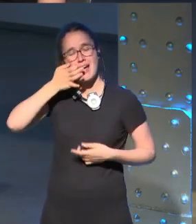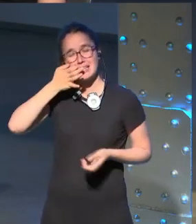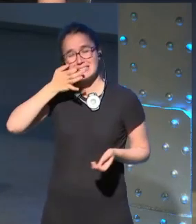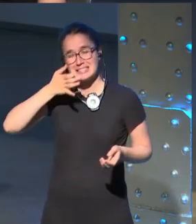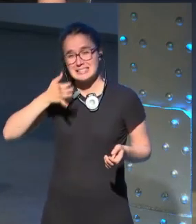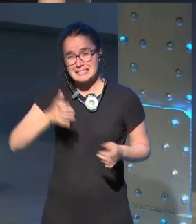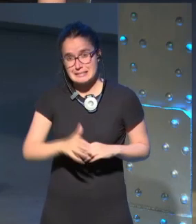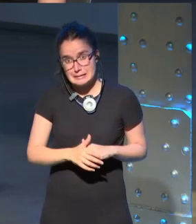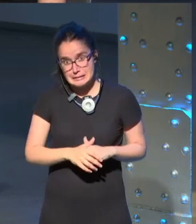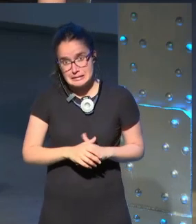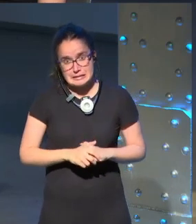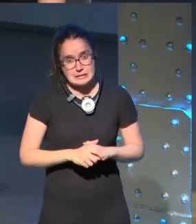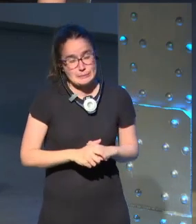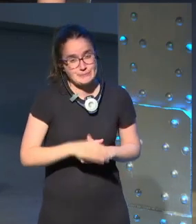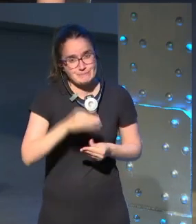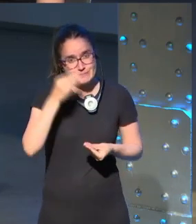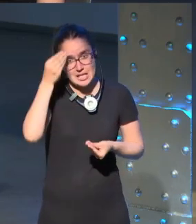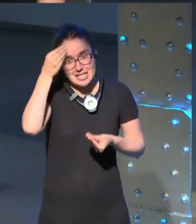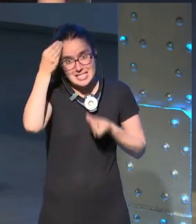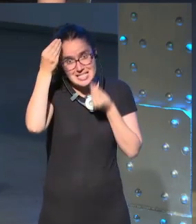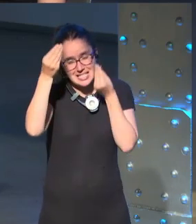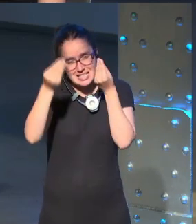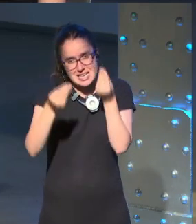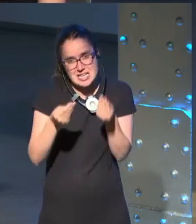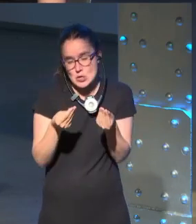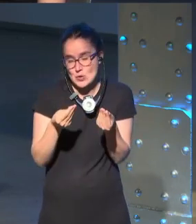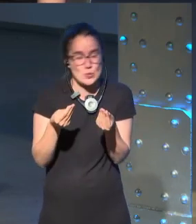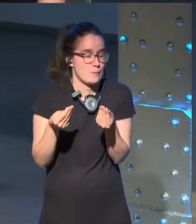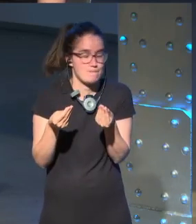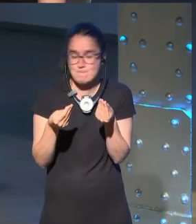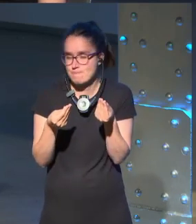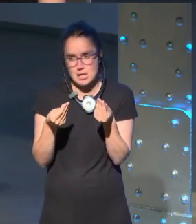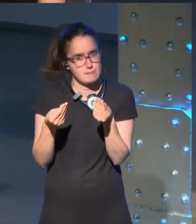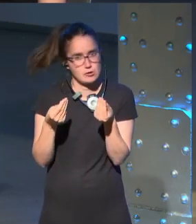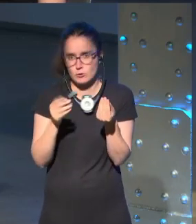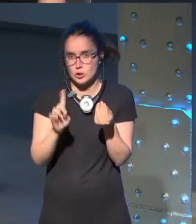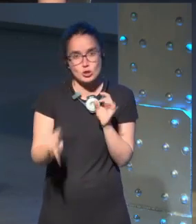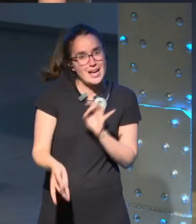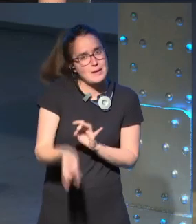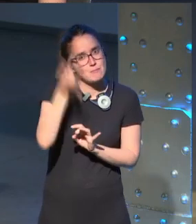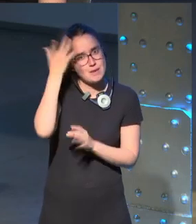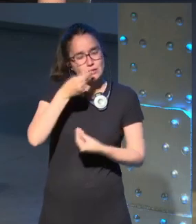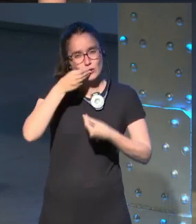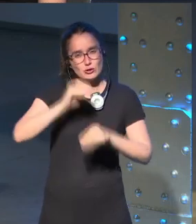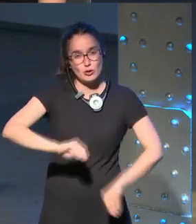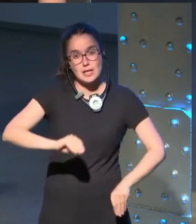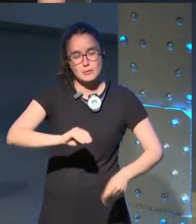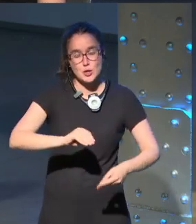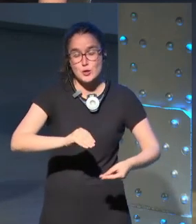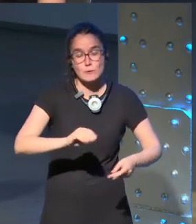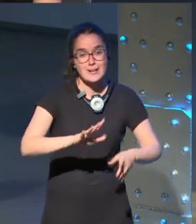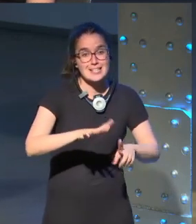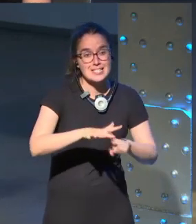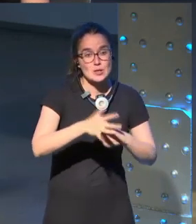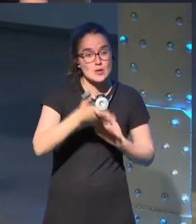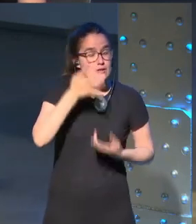I think that's way beyond me. I make up stories. I don't solve real crimes.